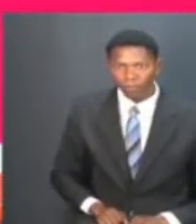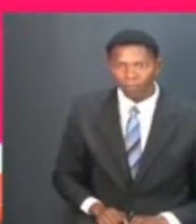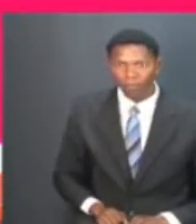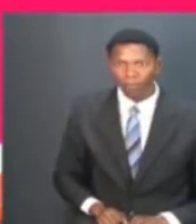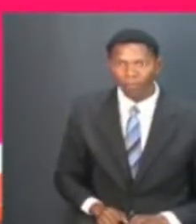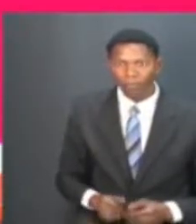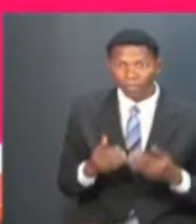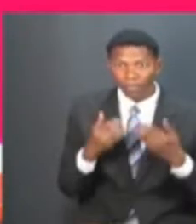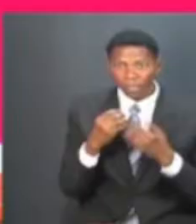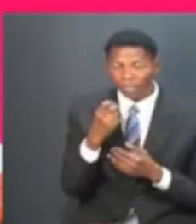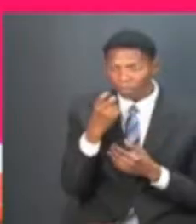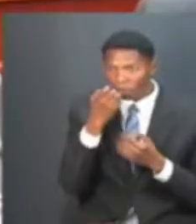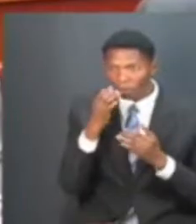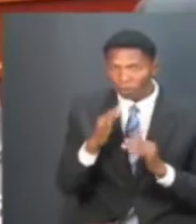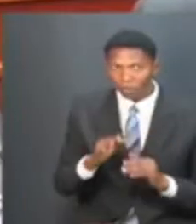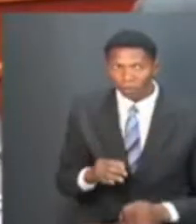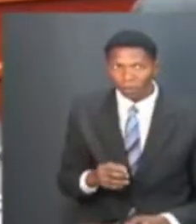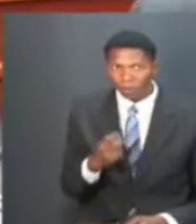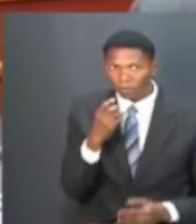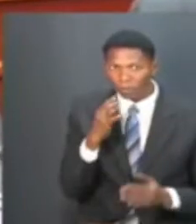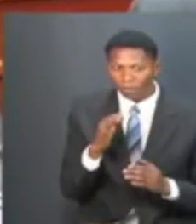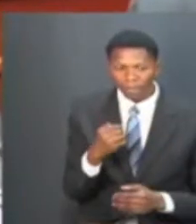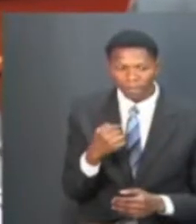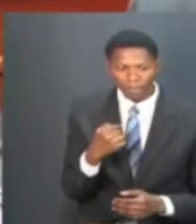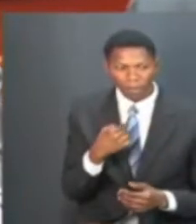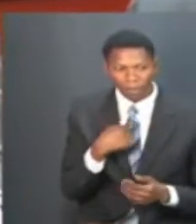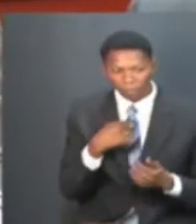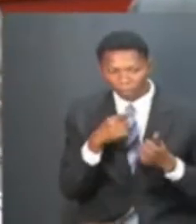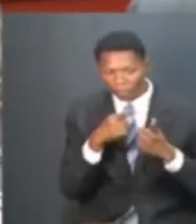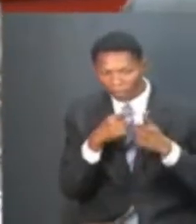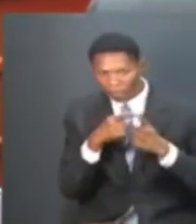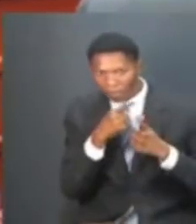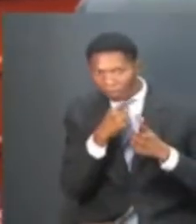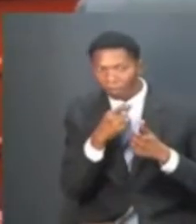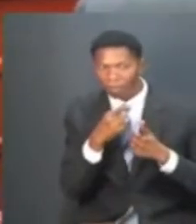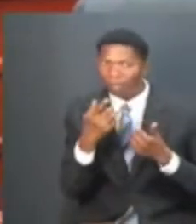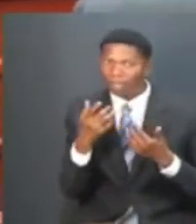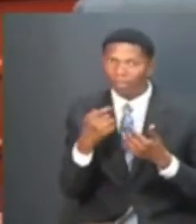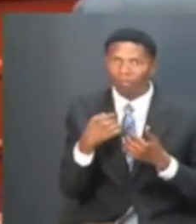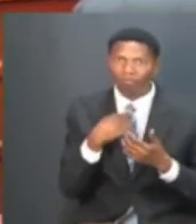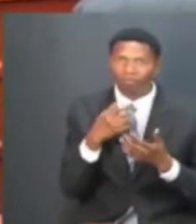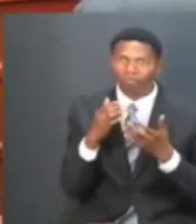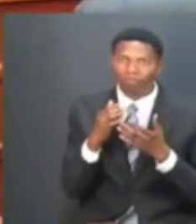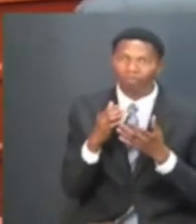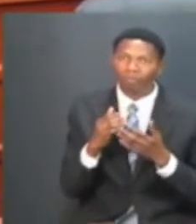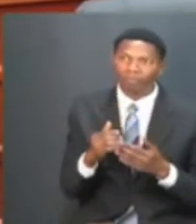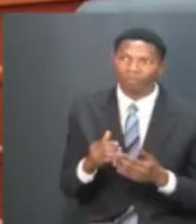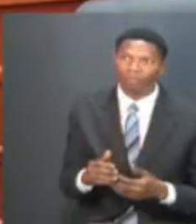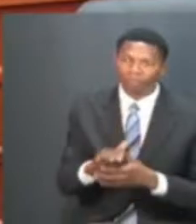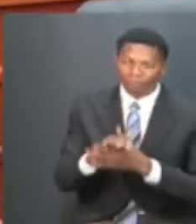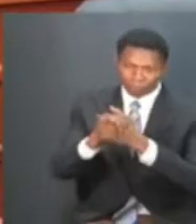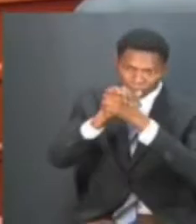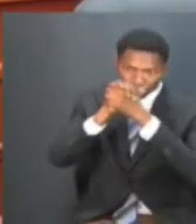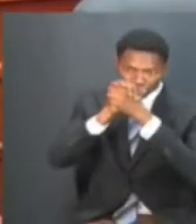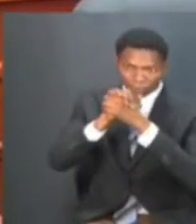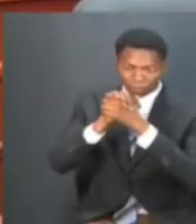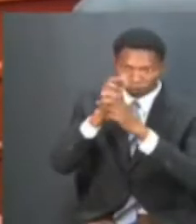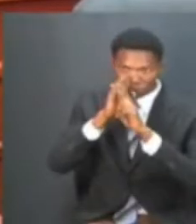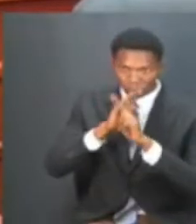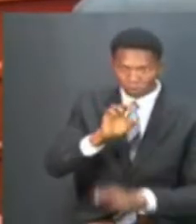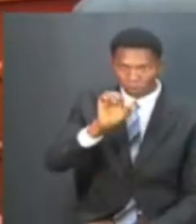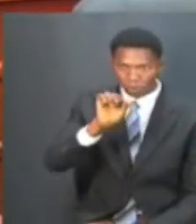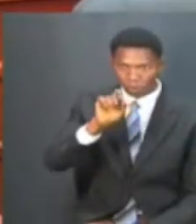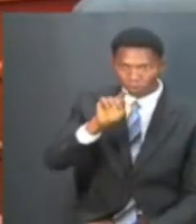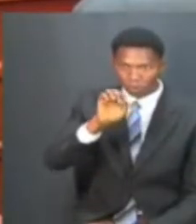Speaker, I would like to, first of all, commend the Honorable Stephen Amwa,